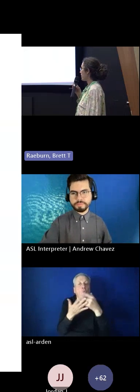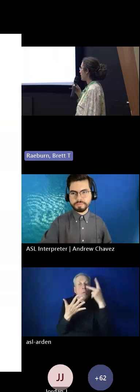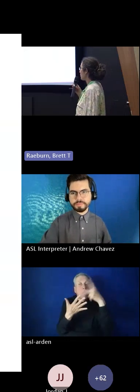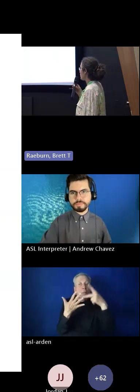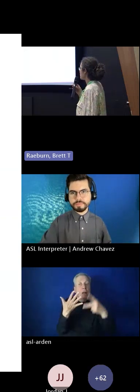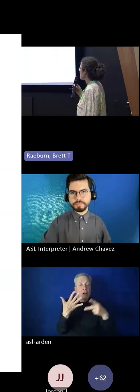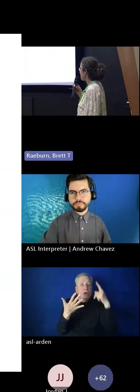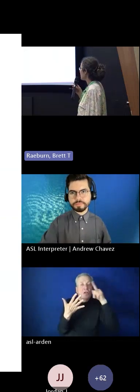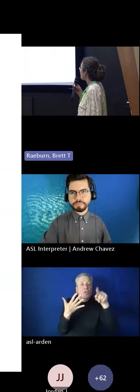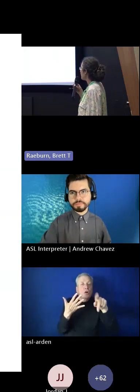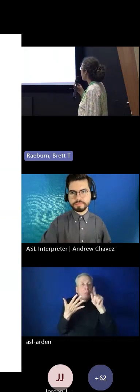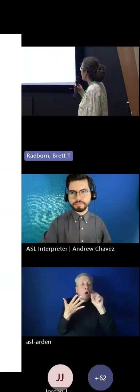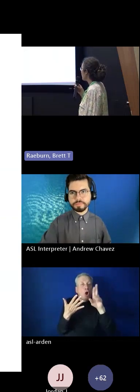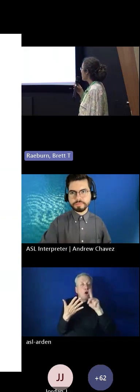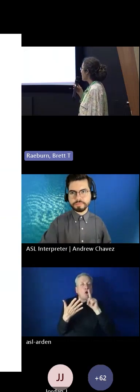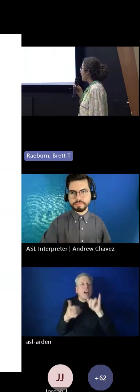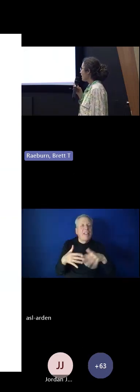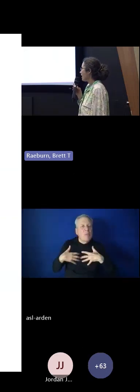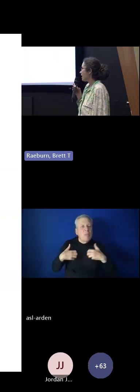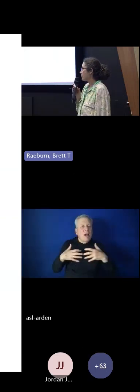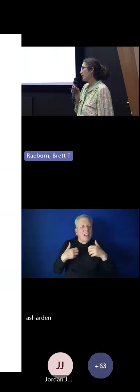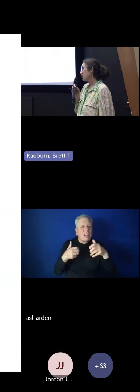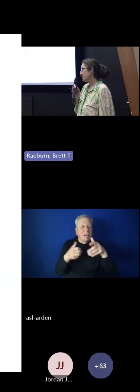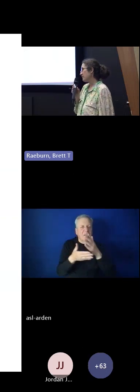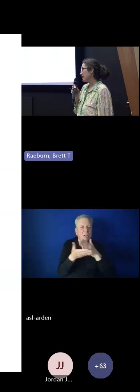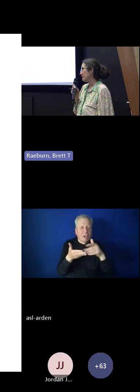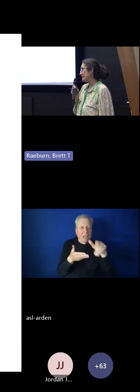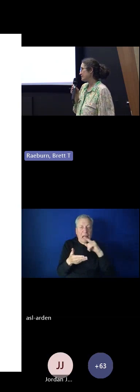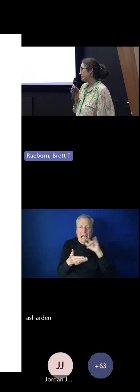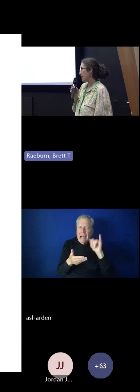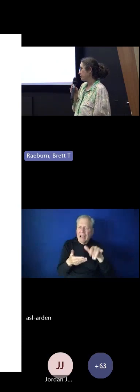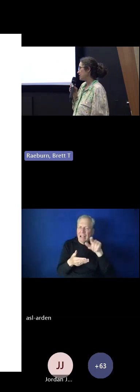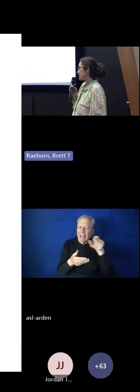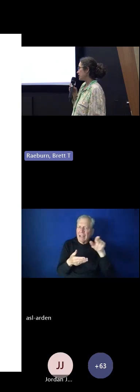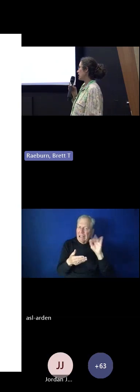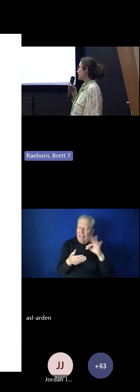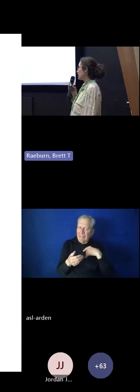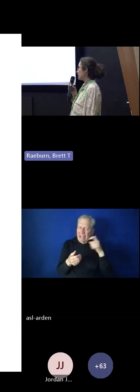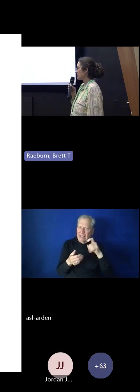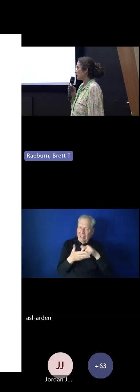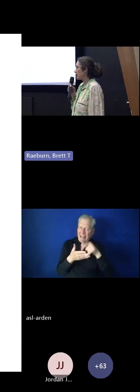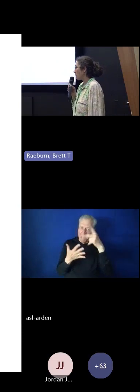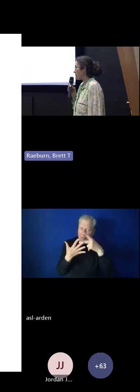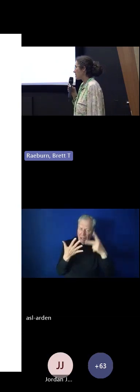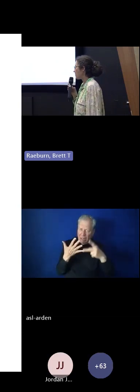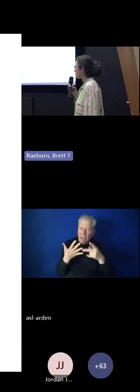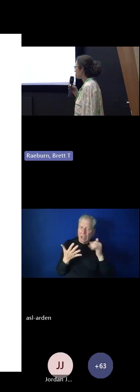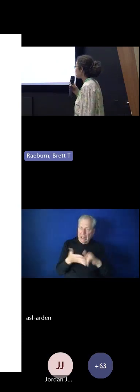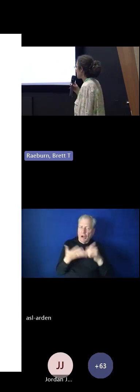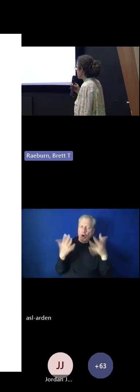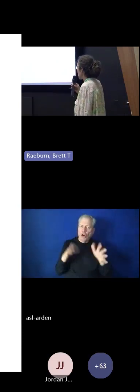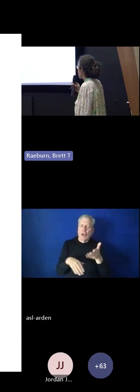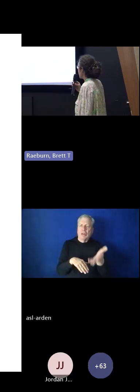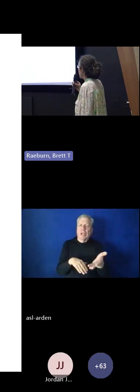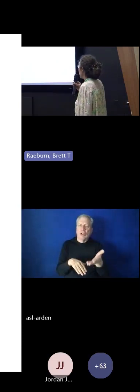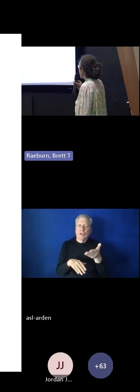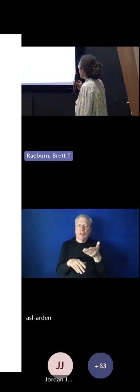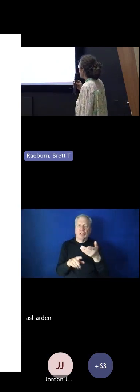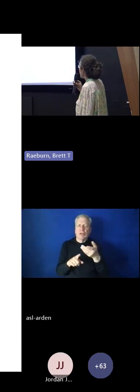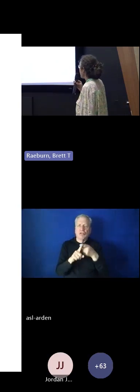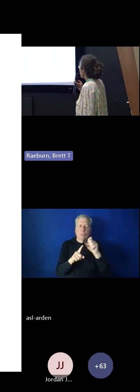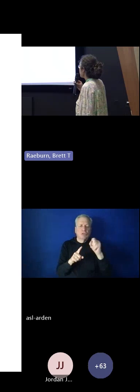for in the park was the monkey flower. And prior to finding this population in Hayden, there was only one known from